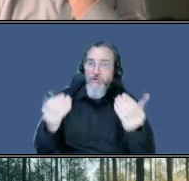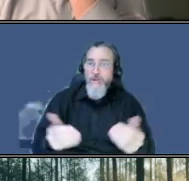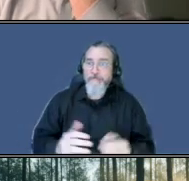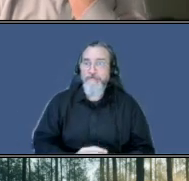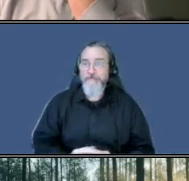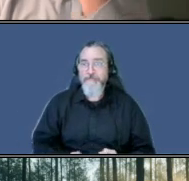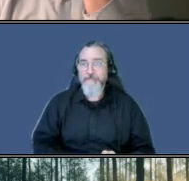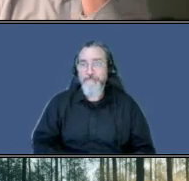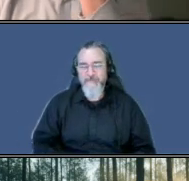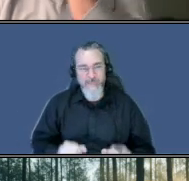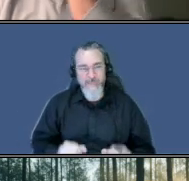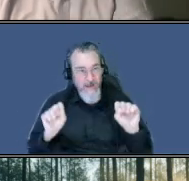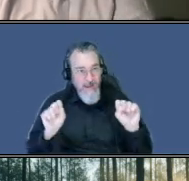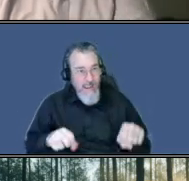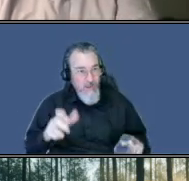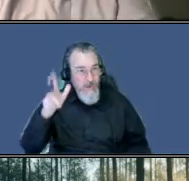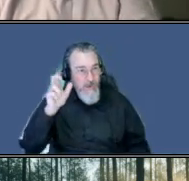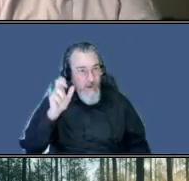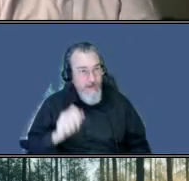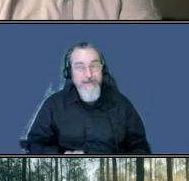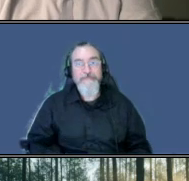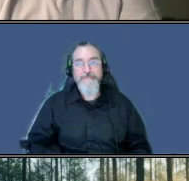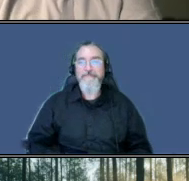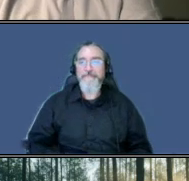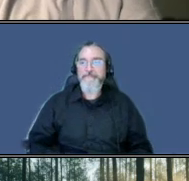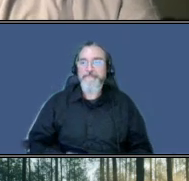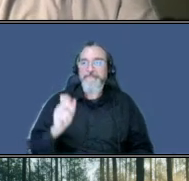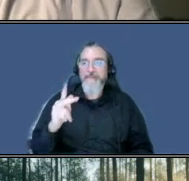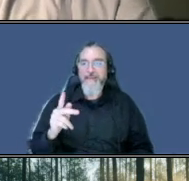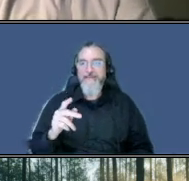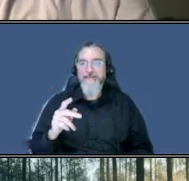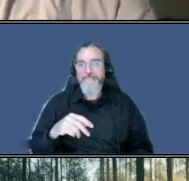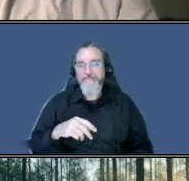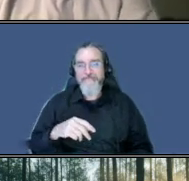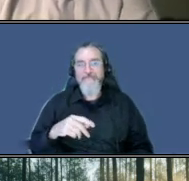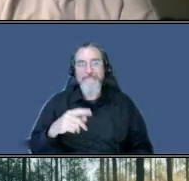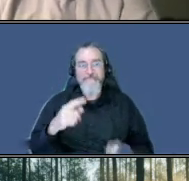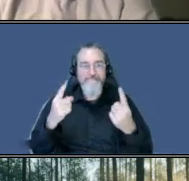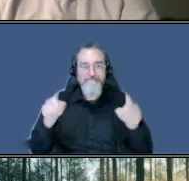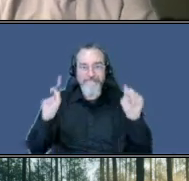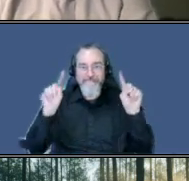Can you hear me? Oh, Yes, there sir. it is. It finally kicked off. It was just the